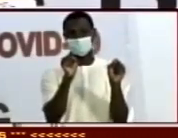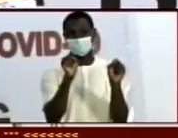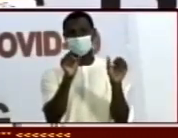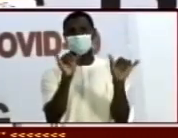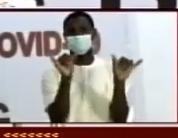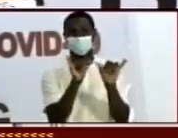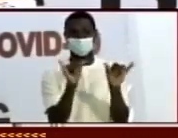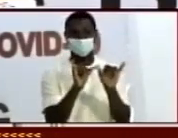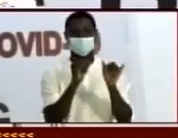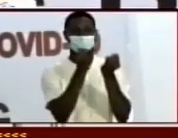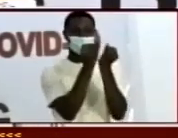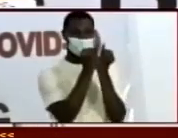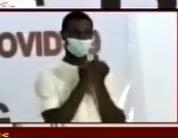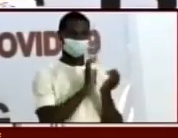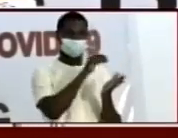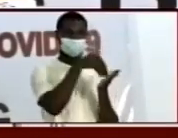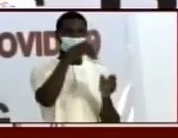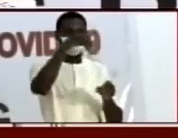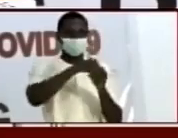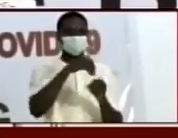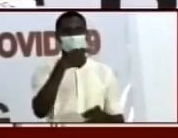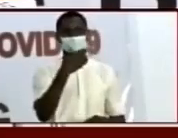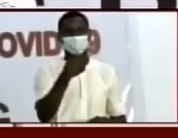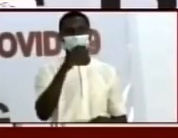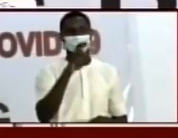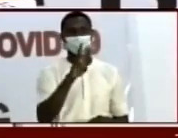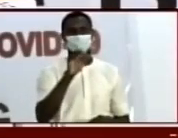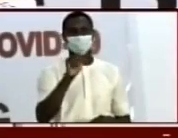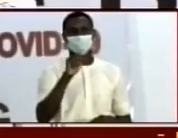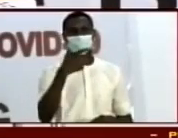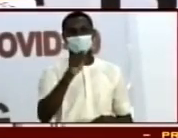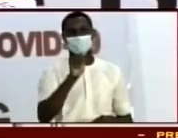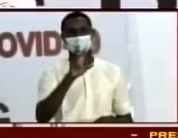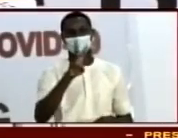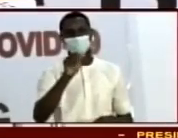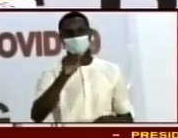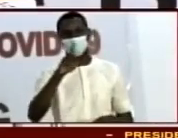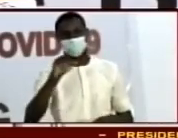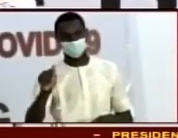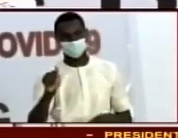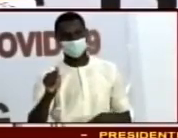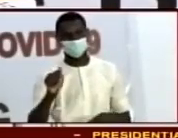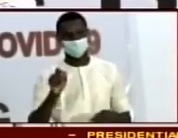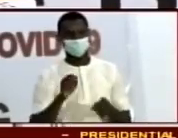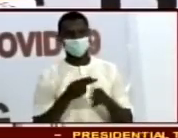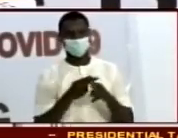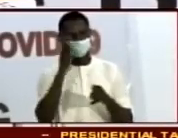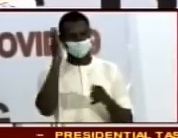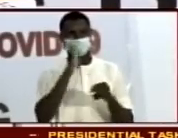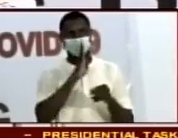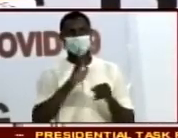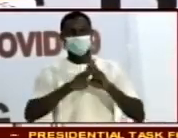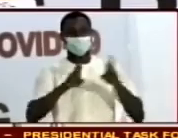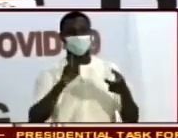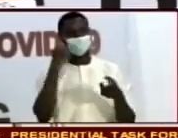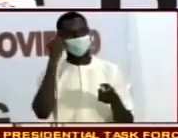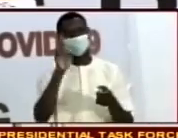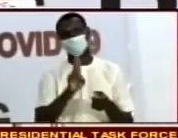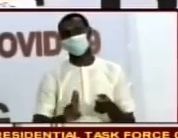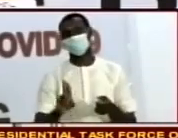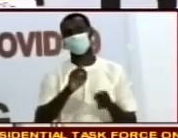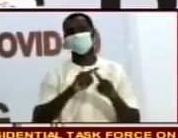isolation center in Gwagwalada, which had not yet been completed, but I think is ready to be used now. It's probably ready by now to be used, but they're using